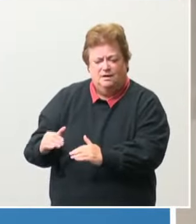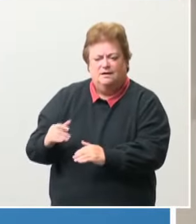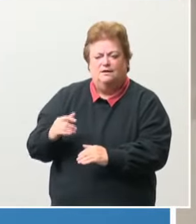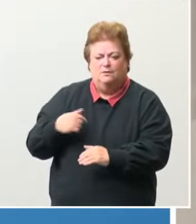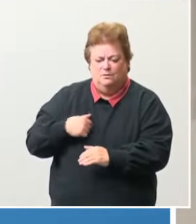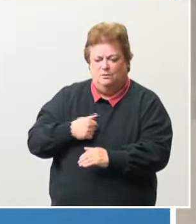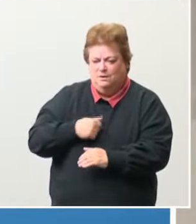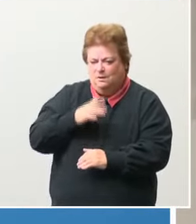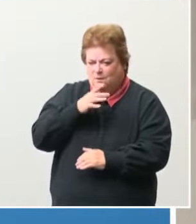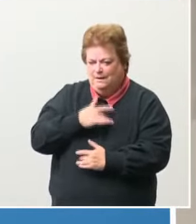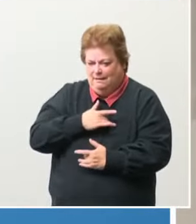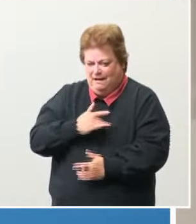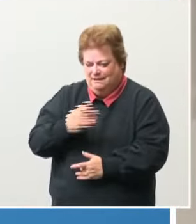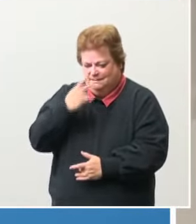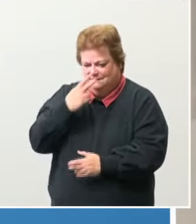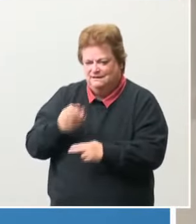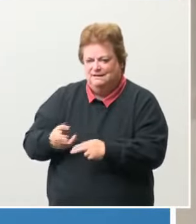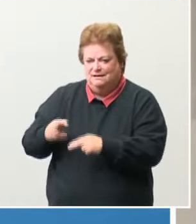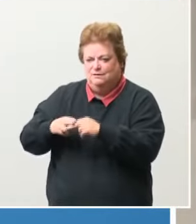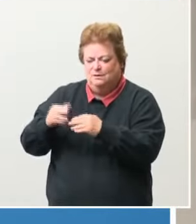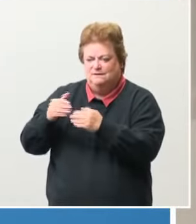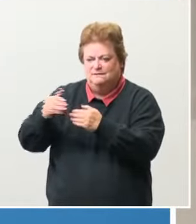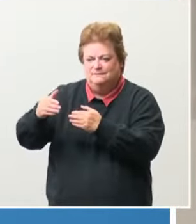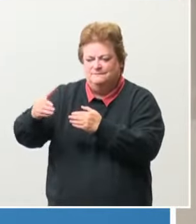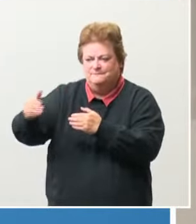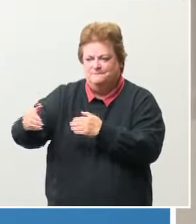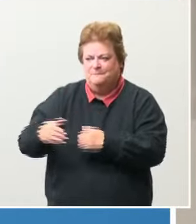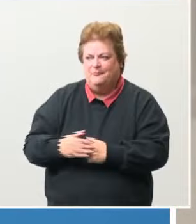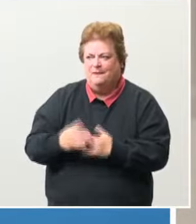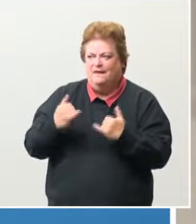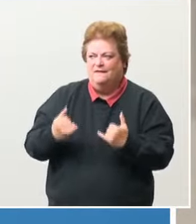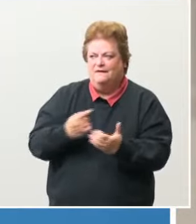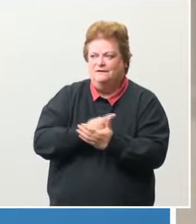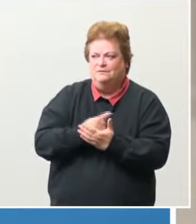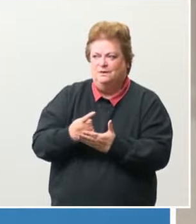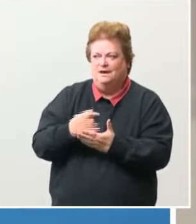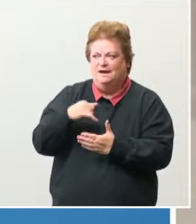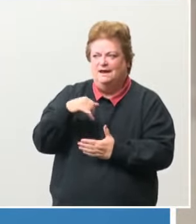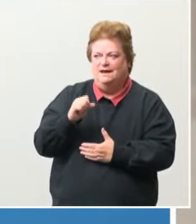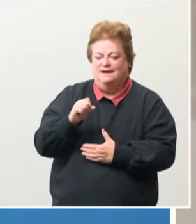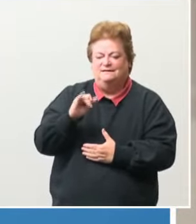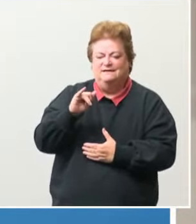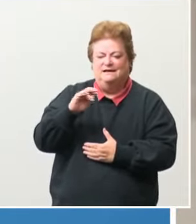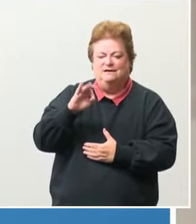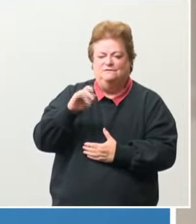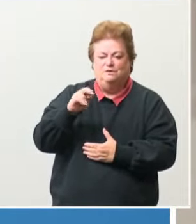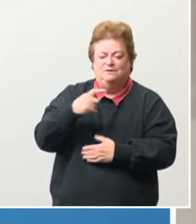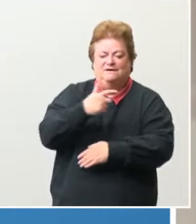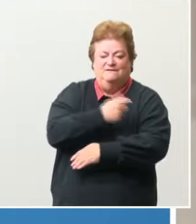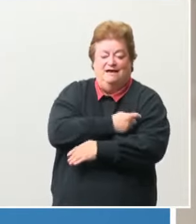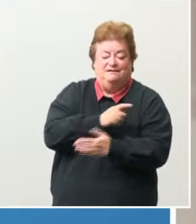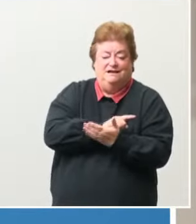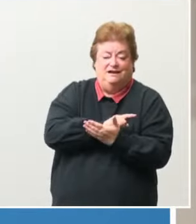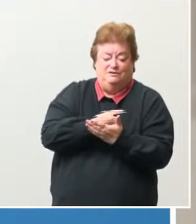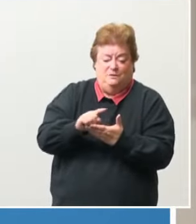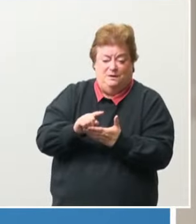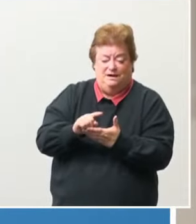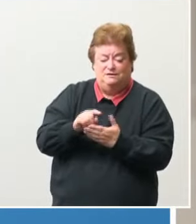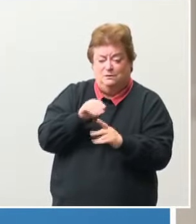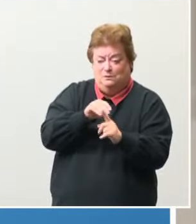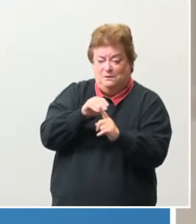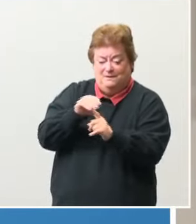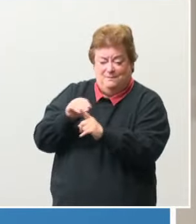an increase in the coming weeks. And this week is National Influenza Vaccination Week. It's a reminder